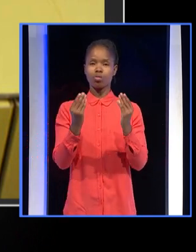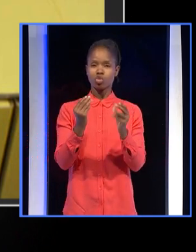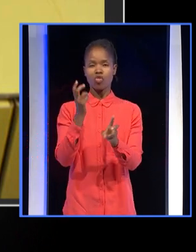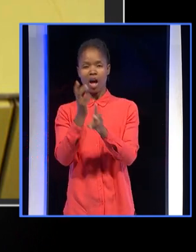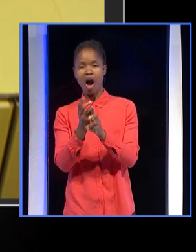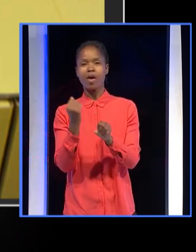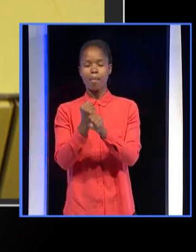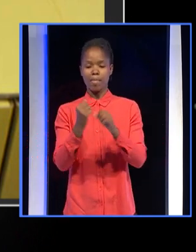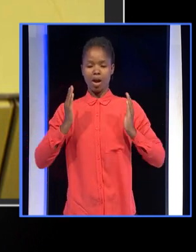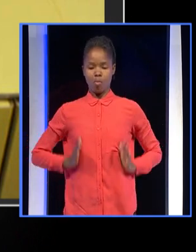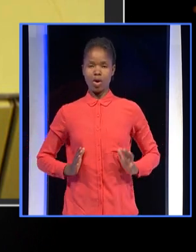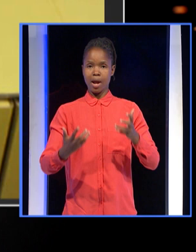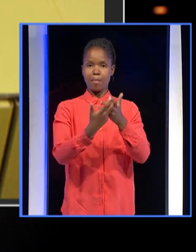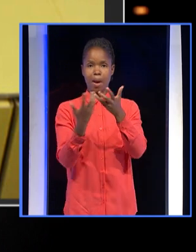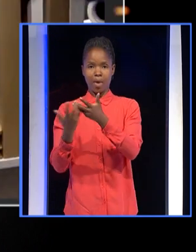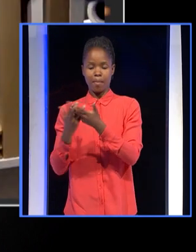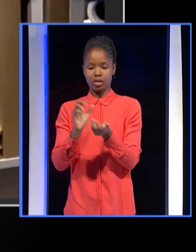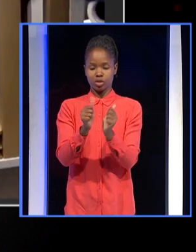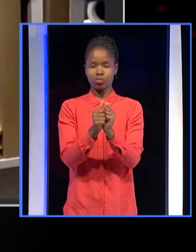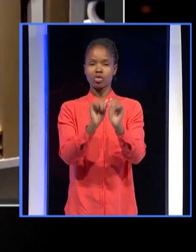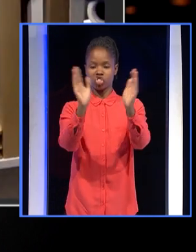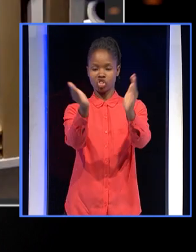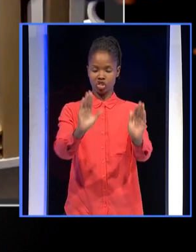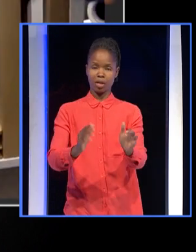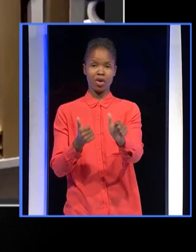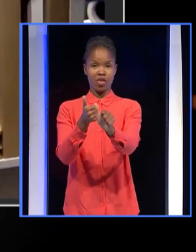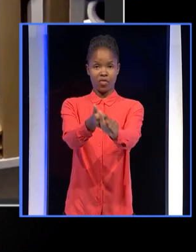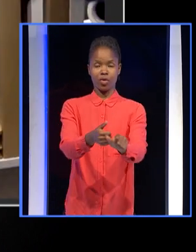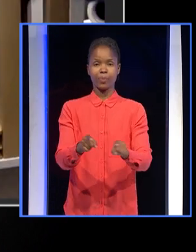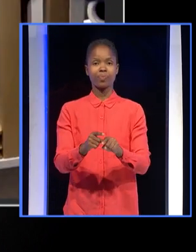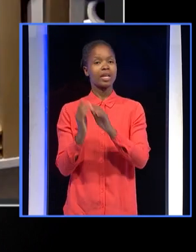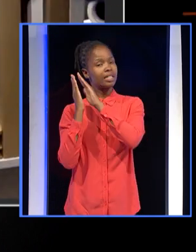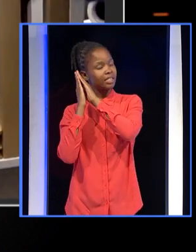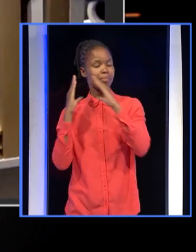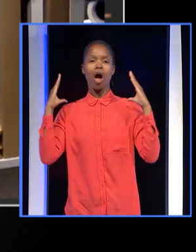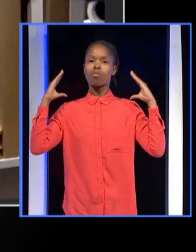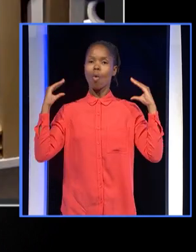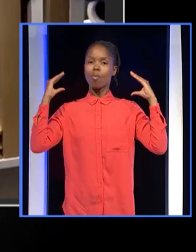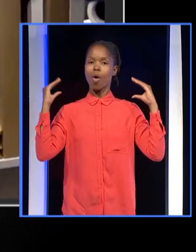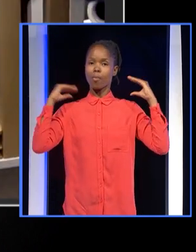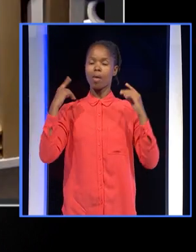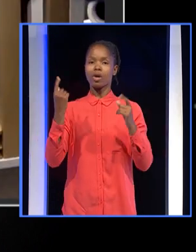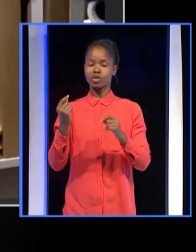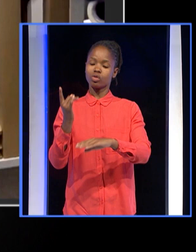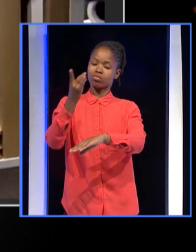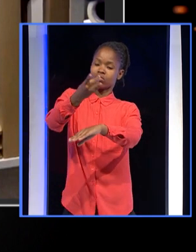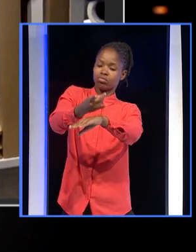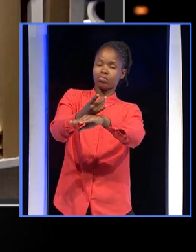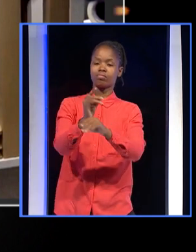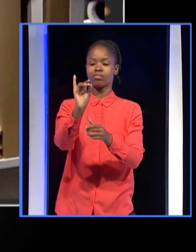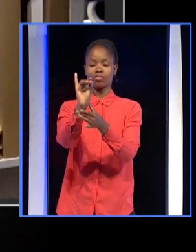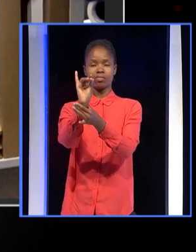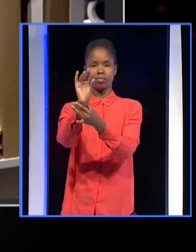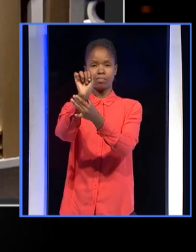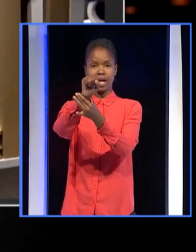be customized to suit each athlete's body shape. The pillows have an indentation in the center, providing good support for the neck